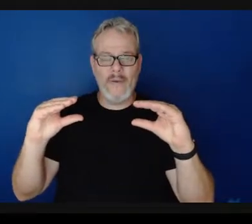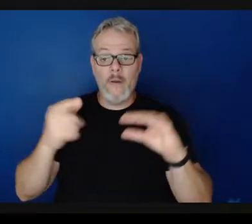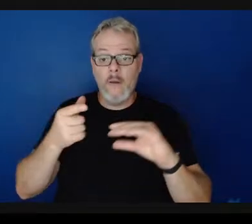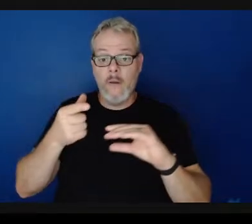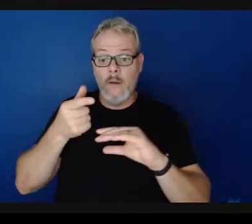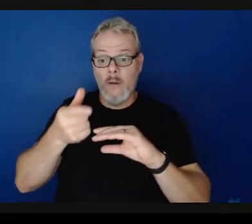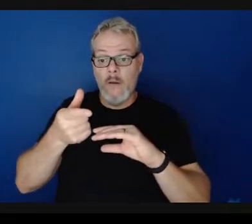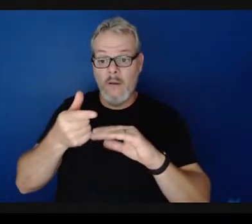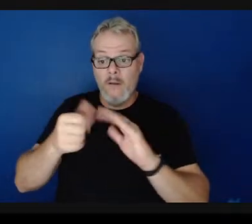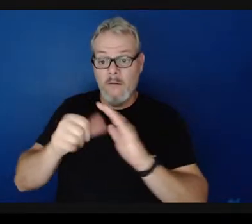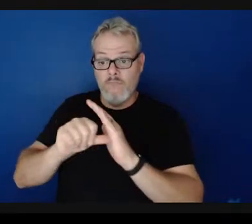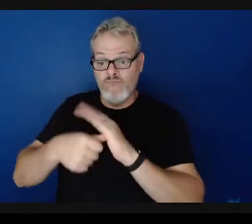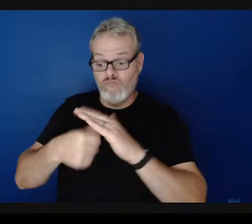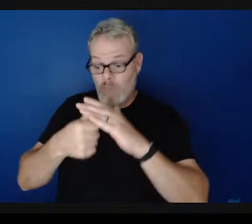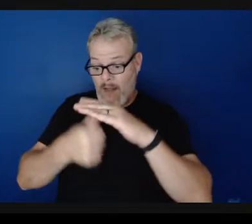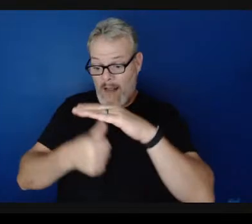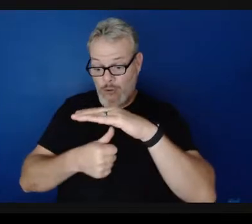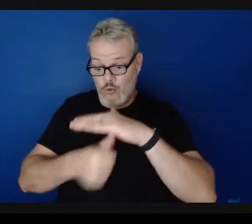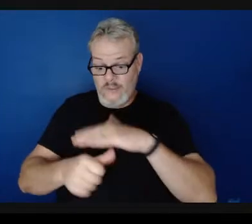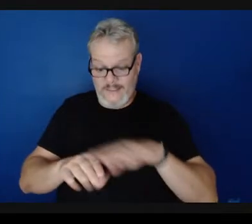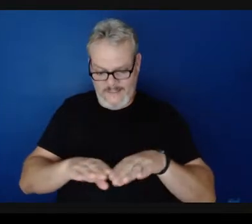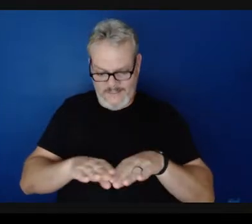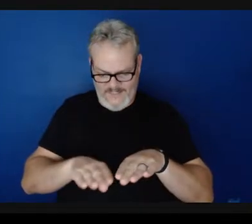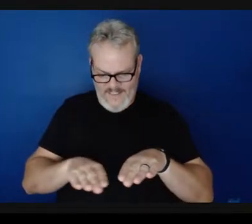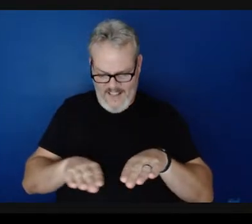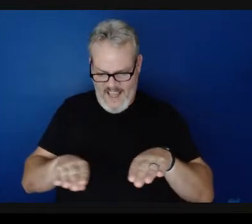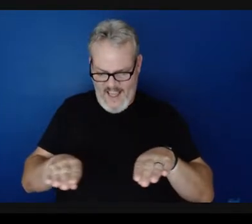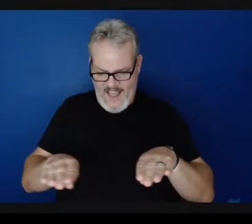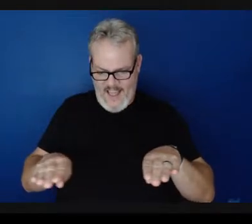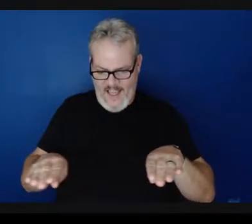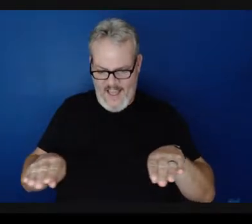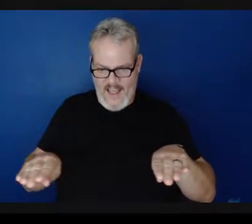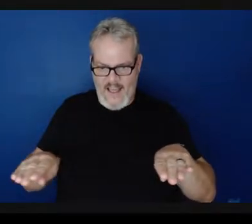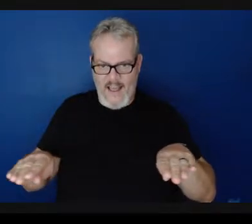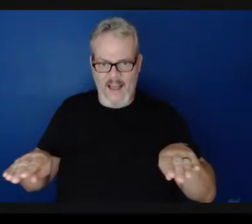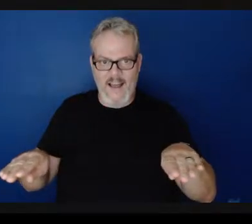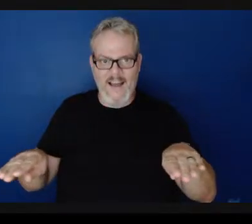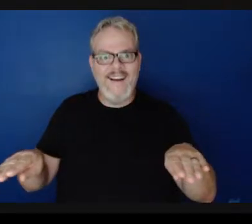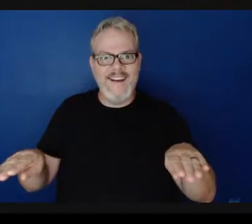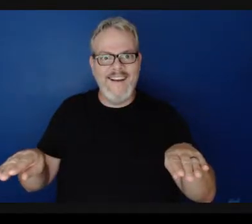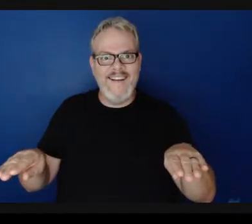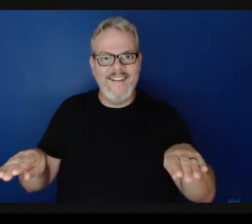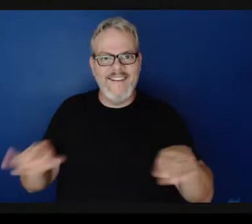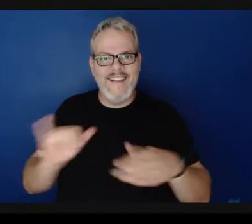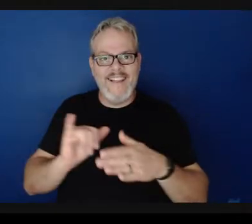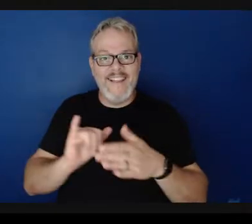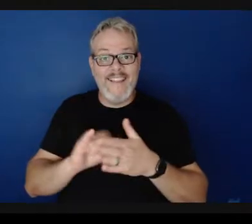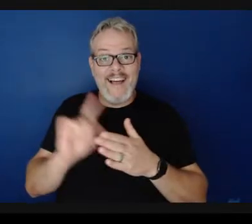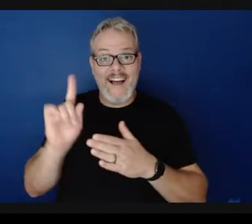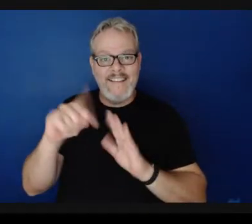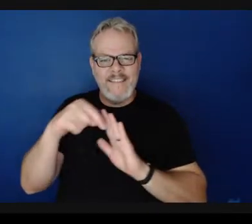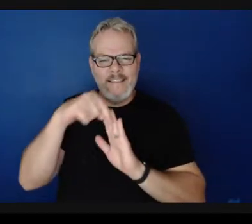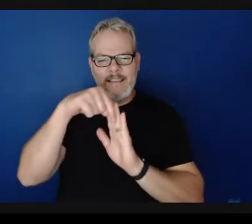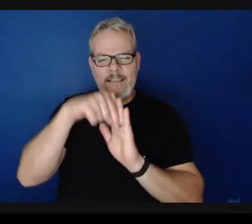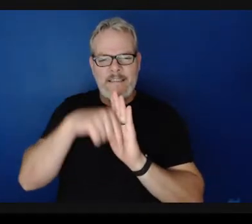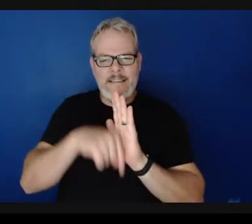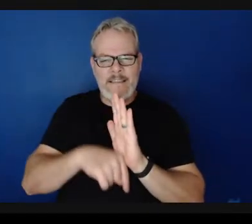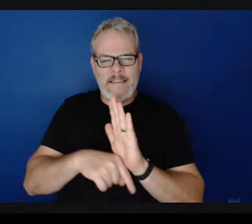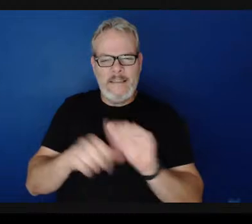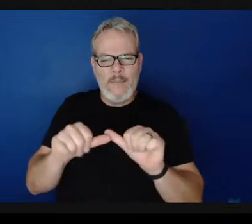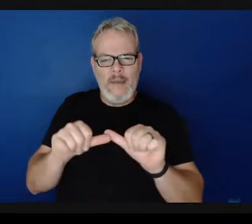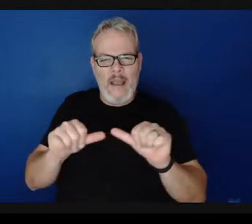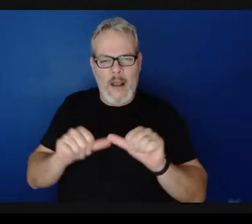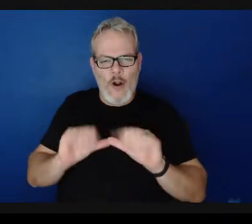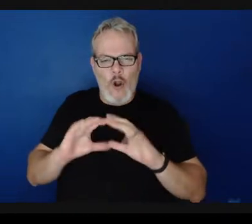underlain by a big flat structure that's more like a sill structure. That's more of our deep reservoir, right? Our South Caldera reservoir